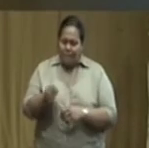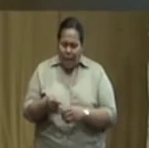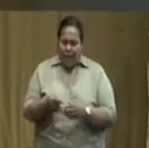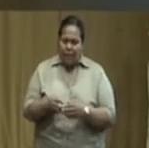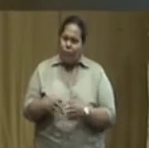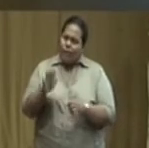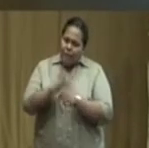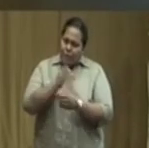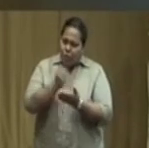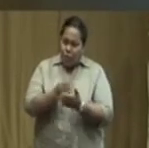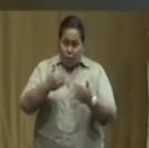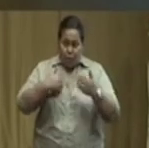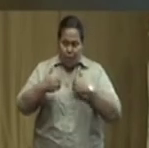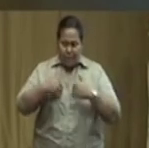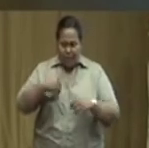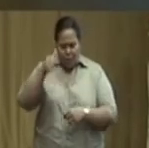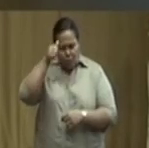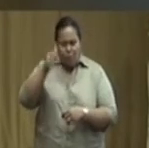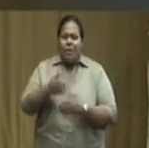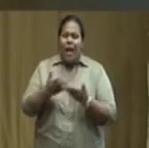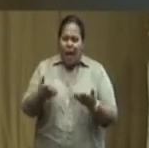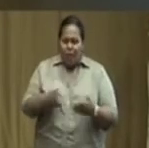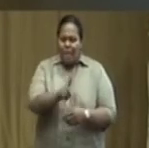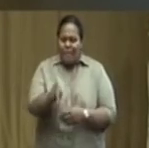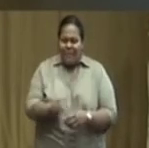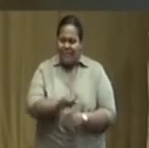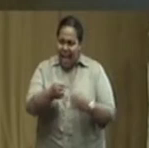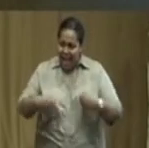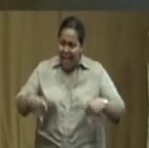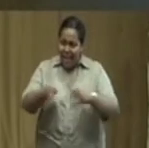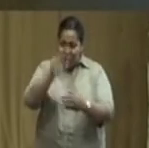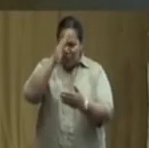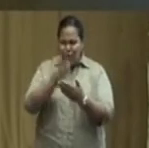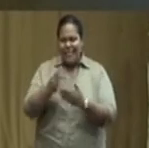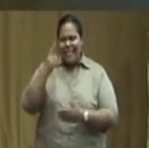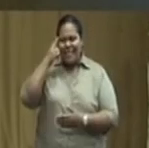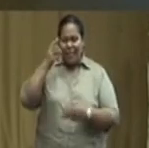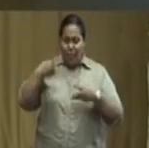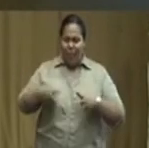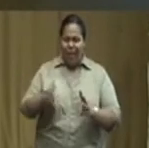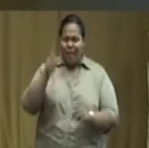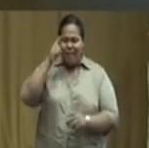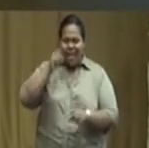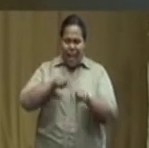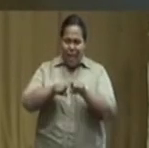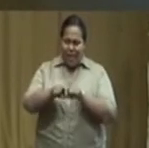that USP continues to know best how Pacific Island students think and learn.